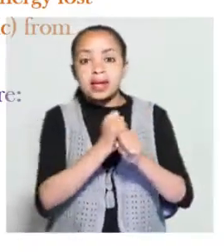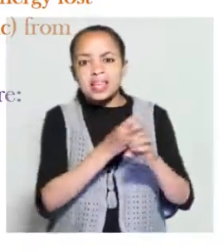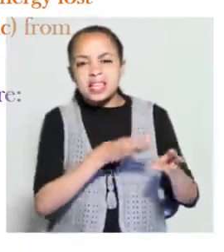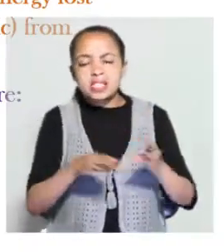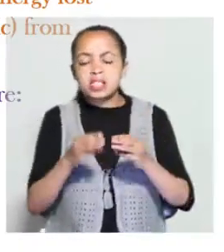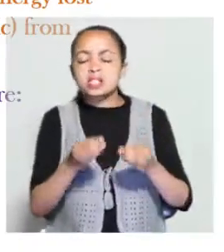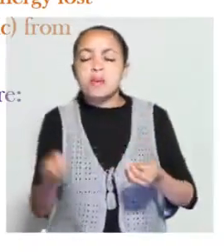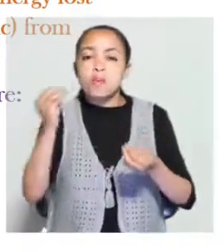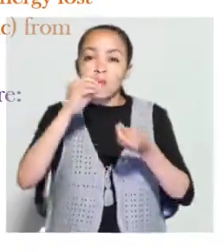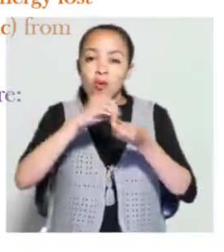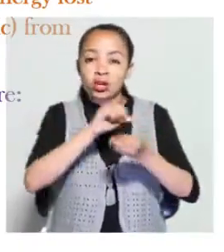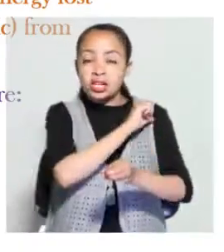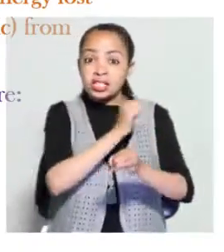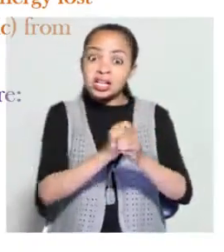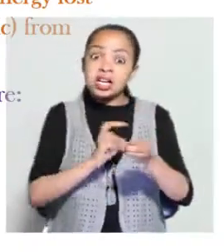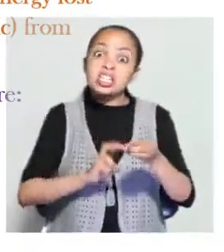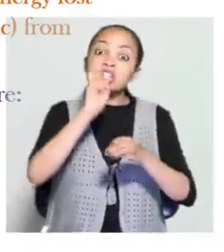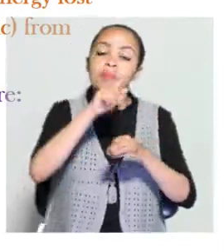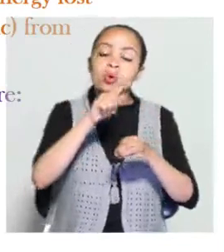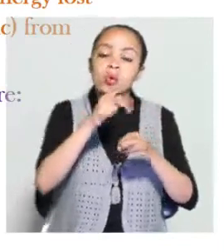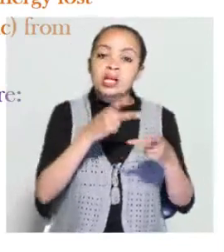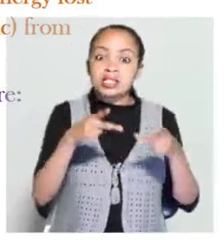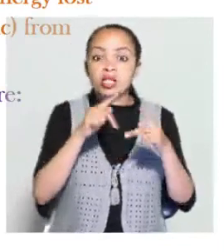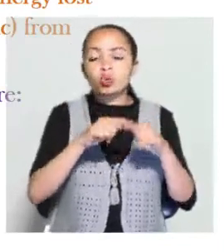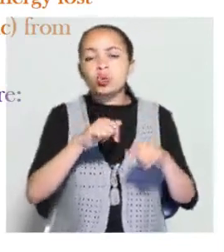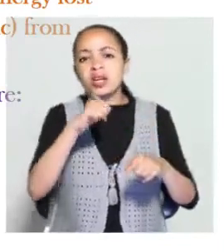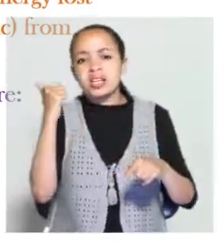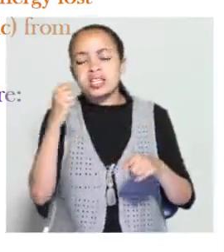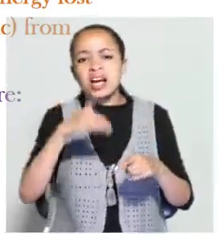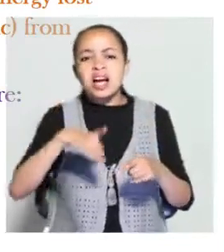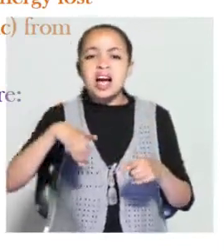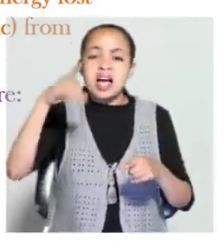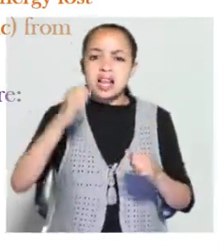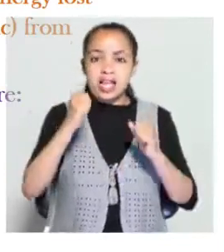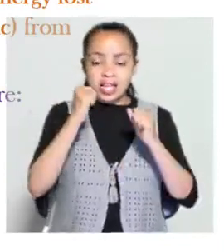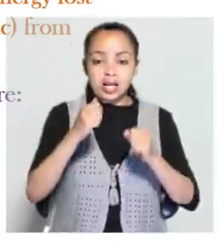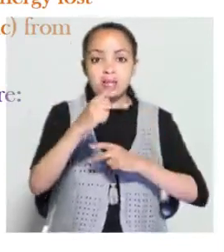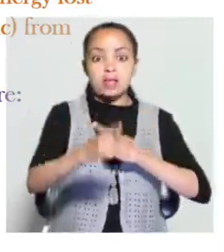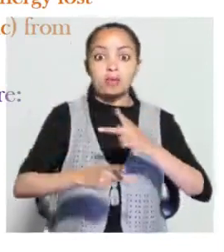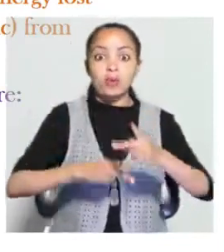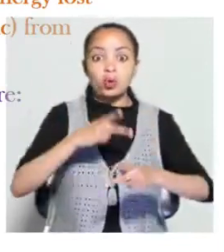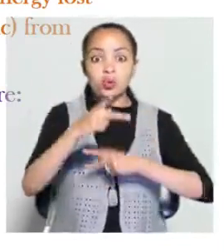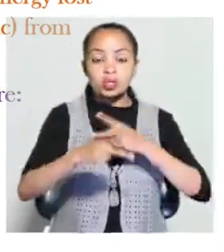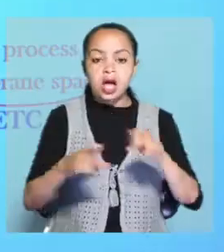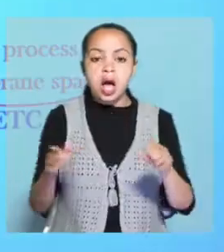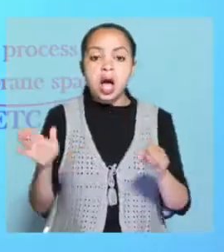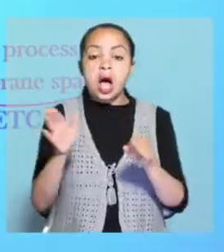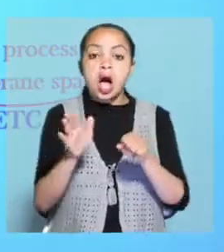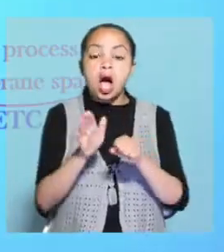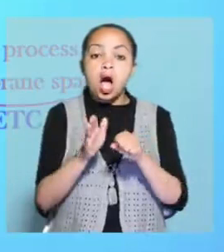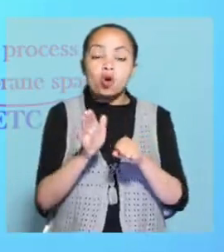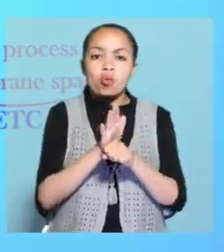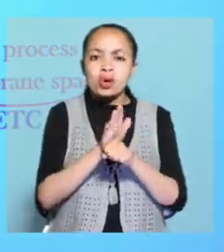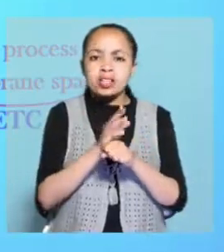more energically jumping from one step to another, and highly enables the process to become accumulating the